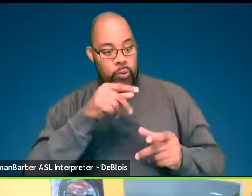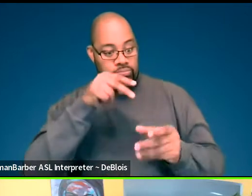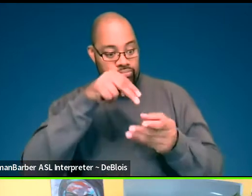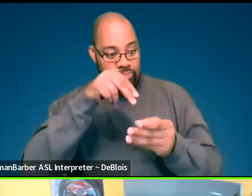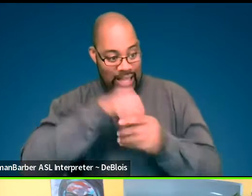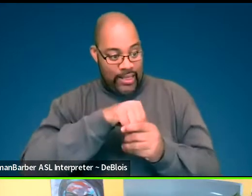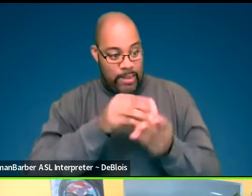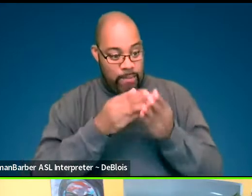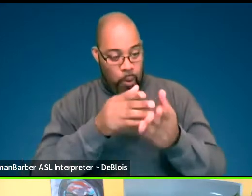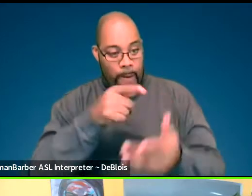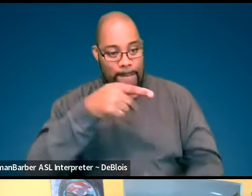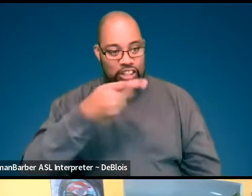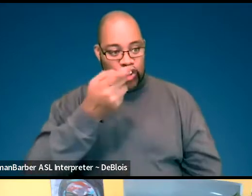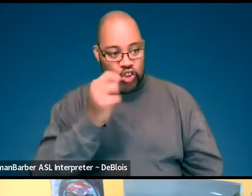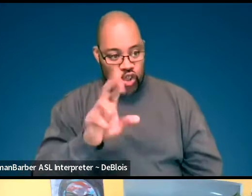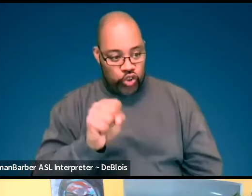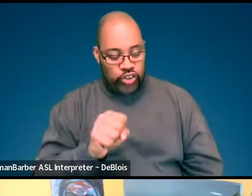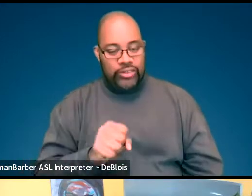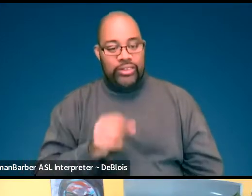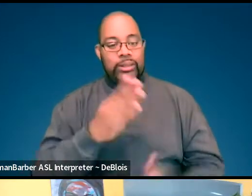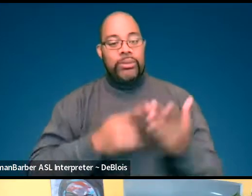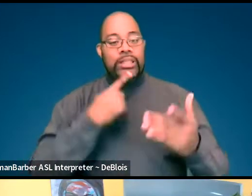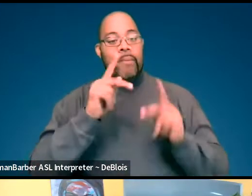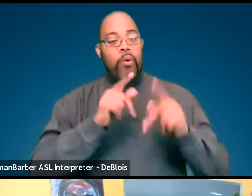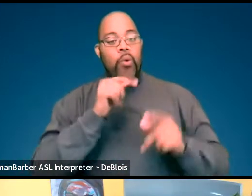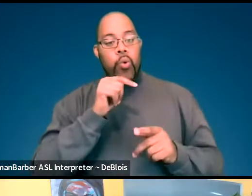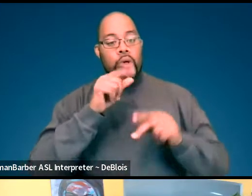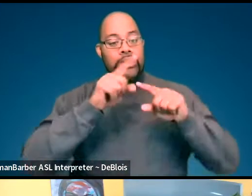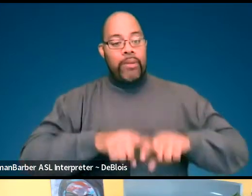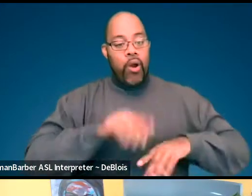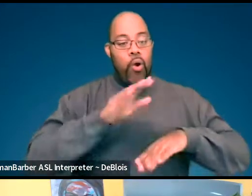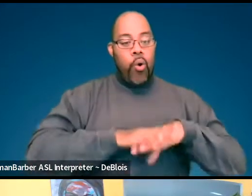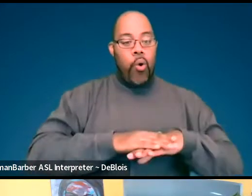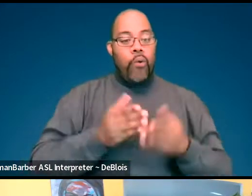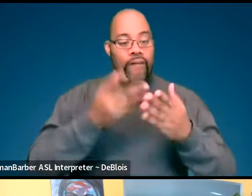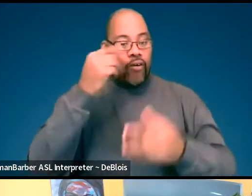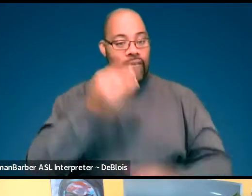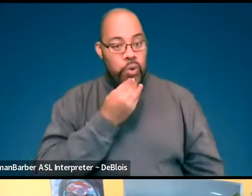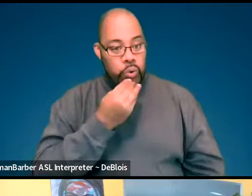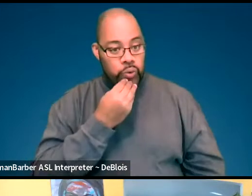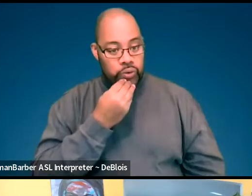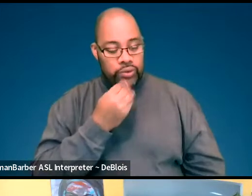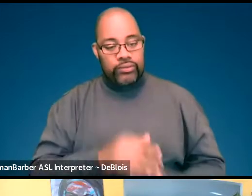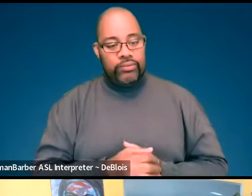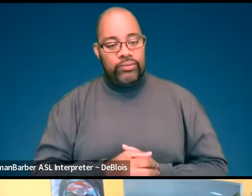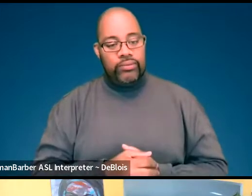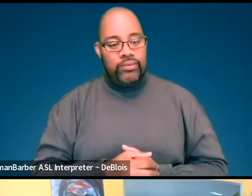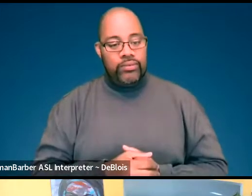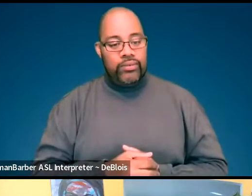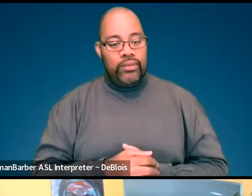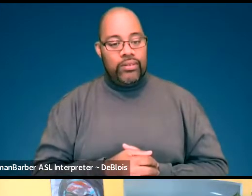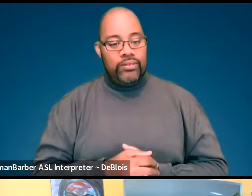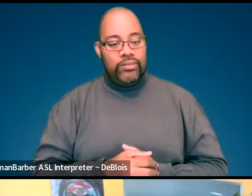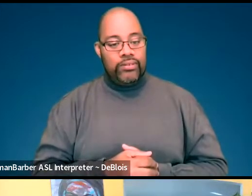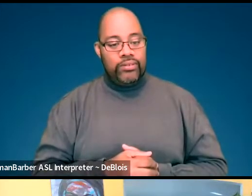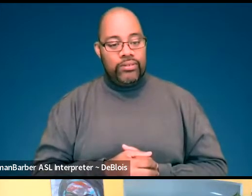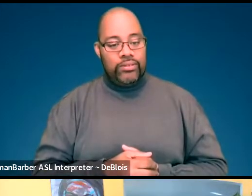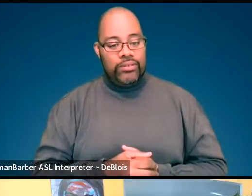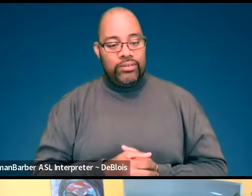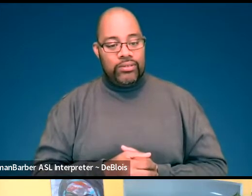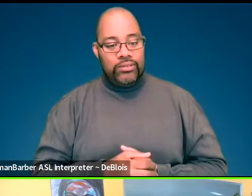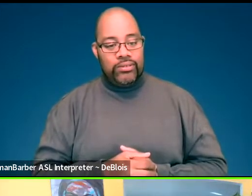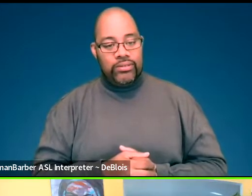that one. Someone said to the people who relied on the sea for food, for commerce.